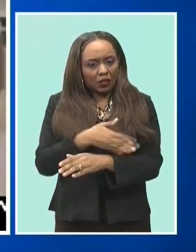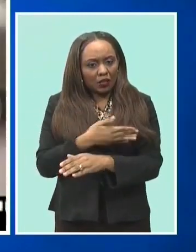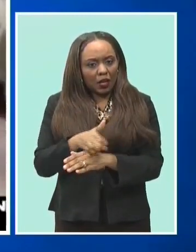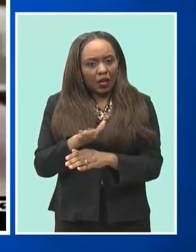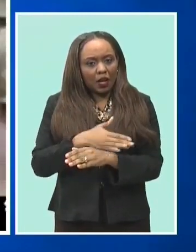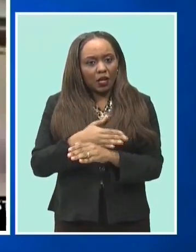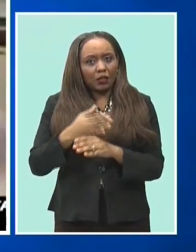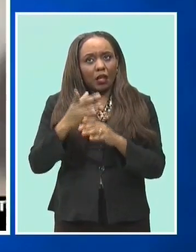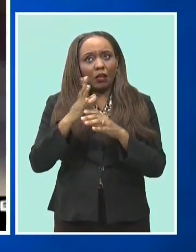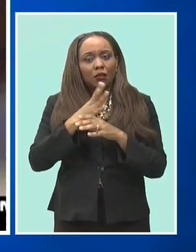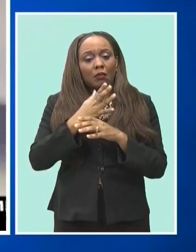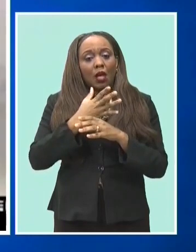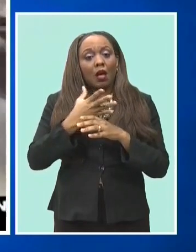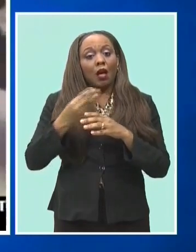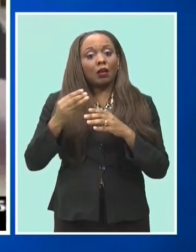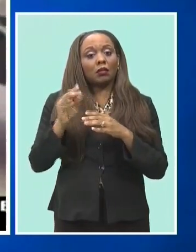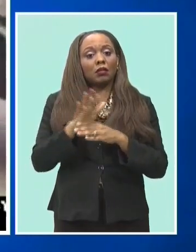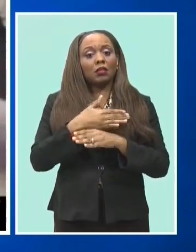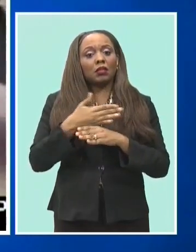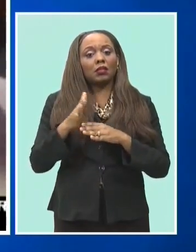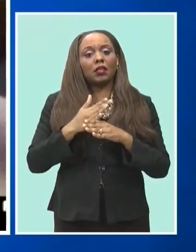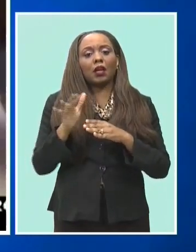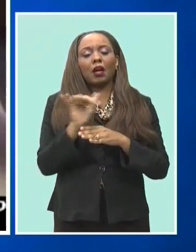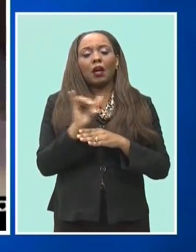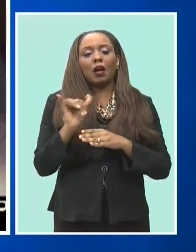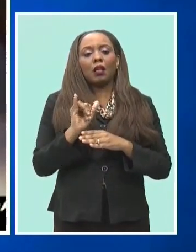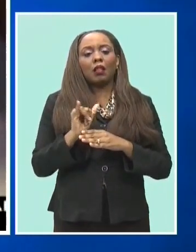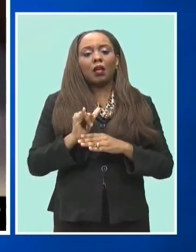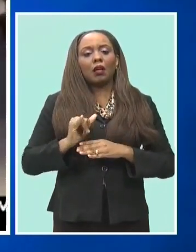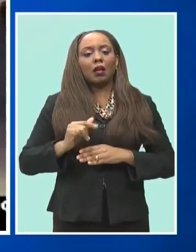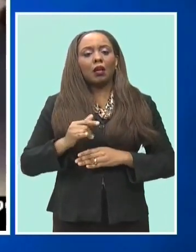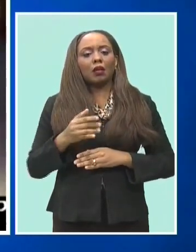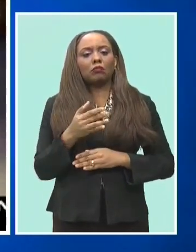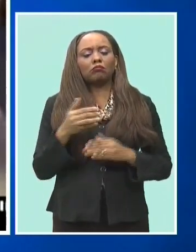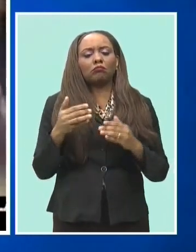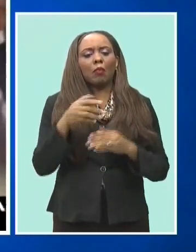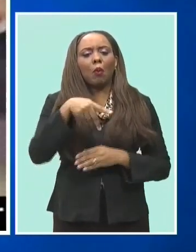liberty, in the fires of open